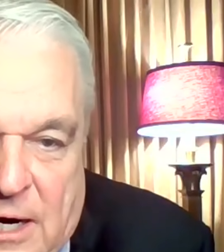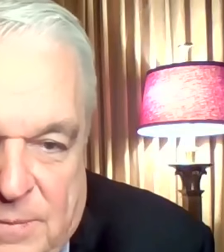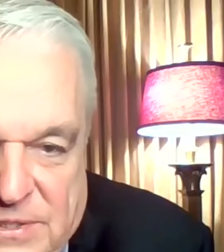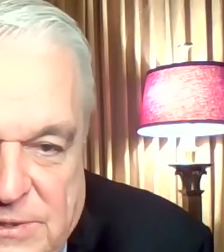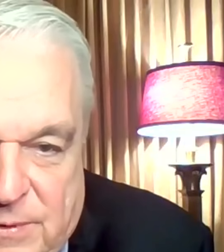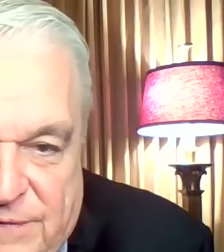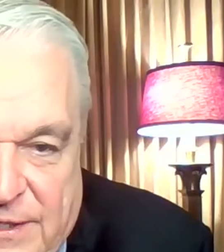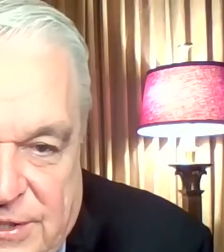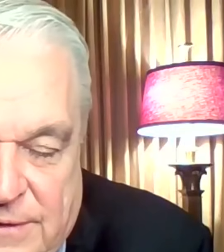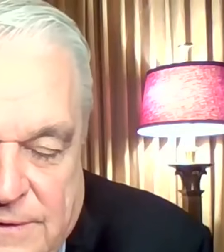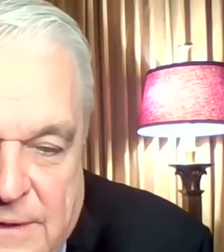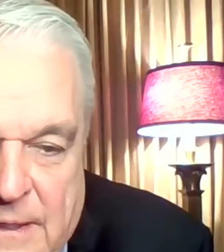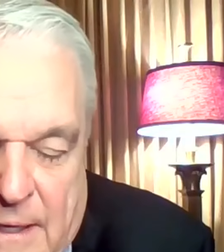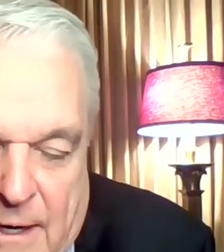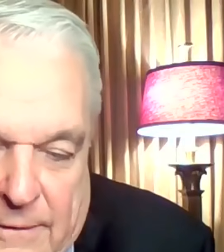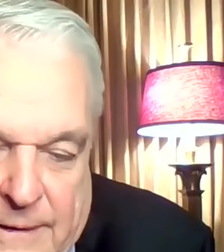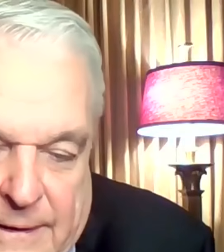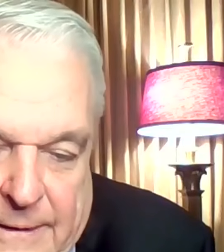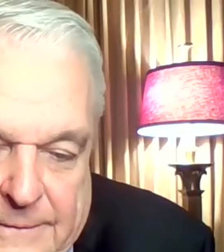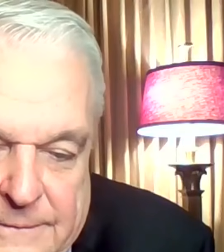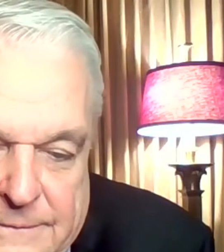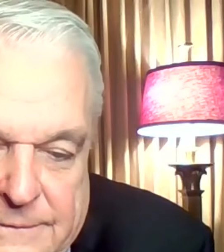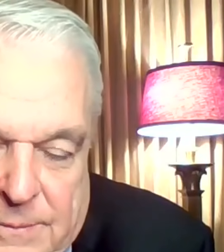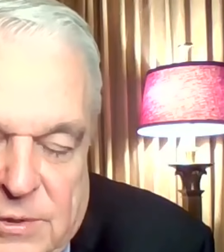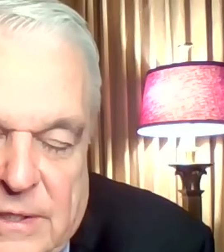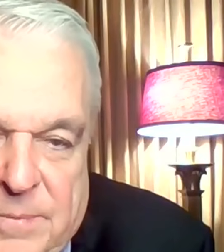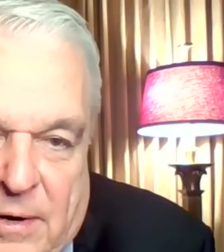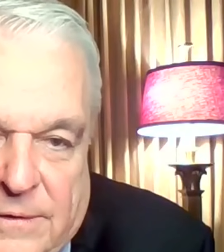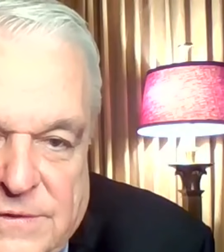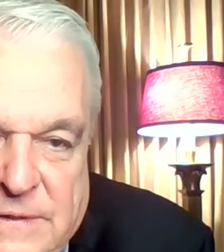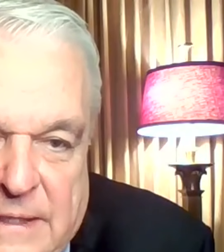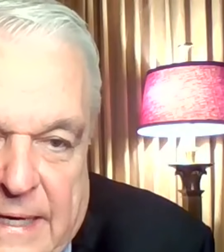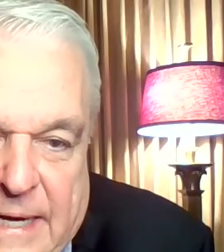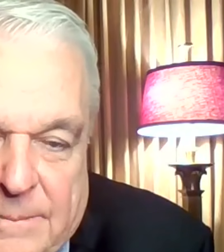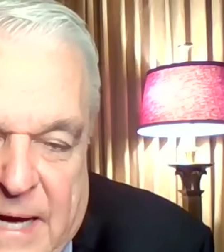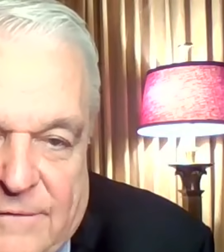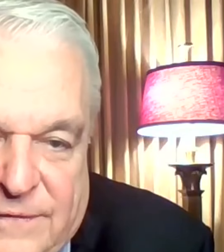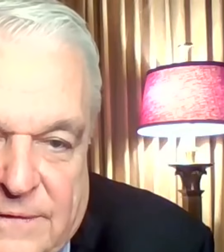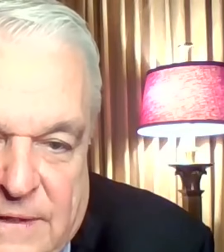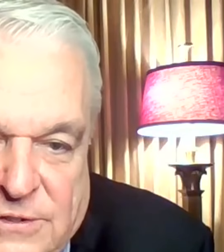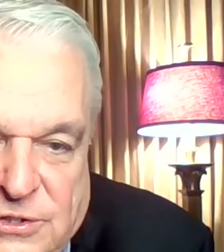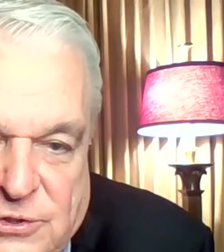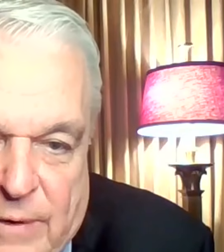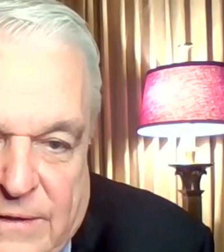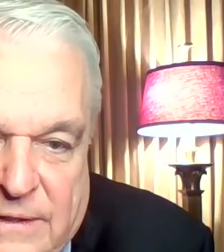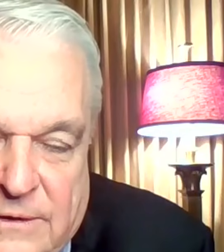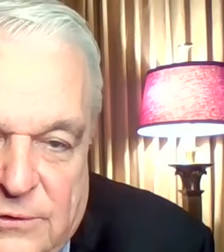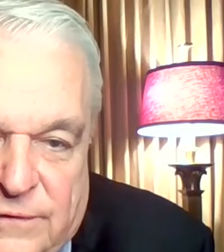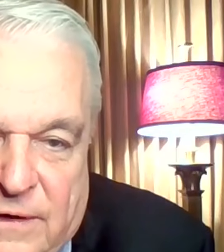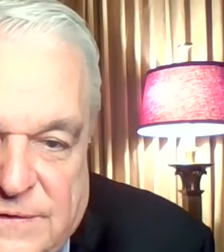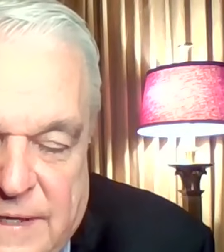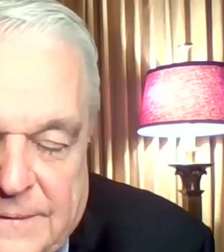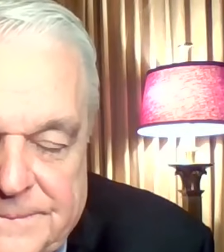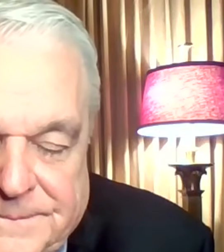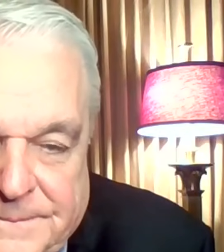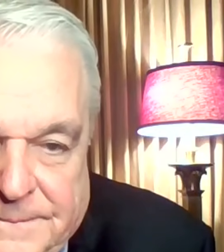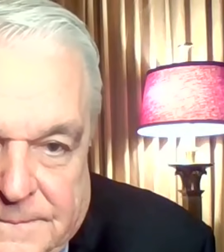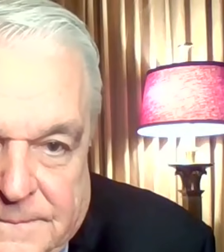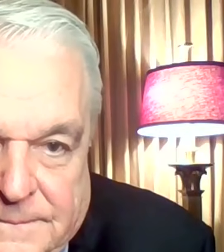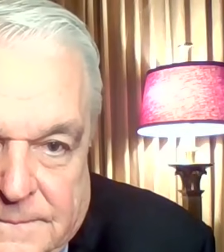professionals, our business professionals, our community partners, and I'm confident that this is the right thing to do for our